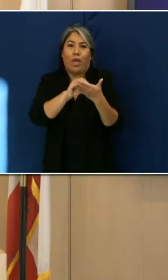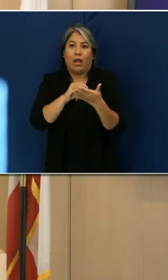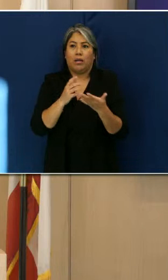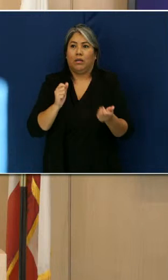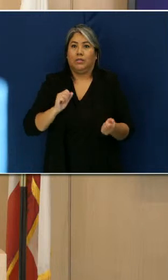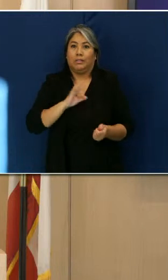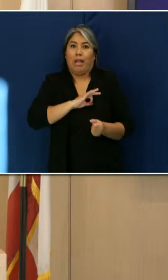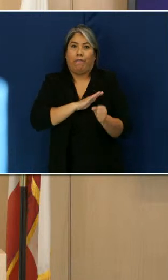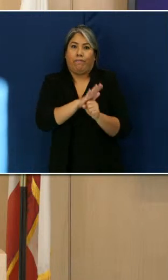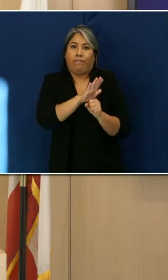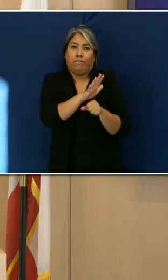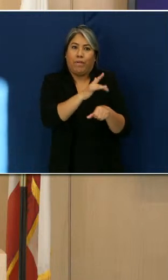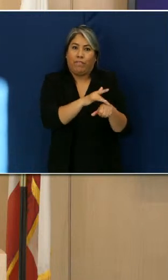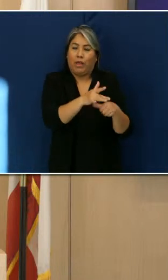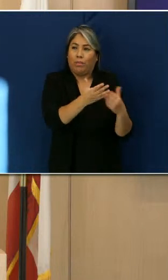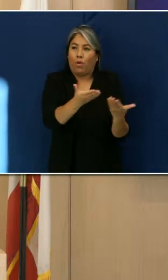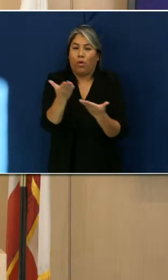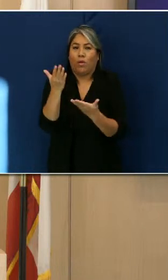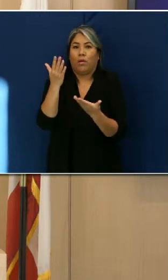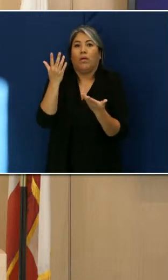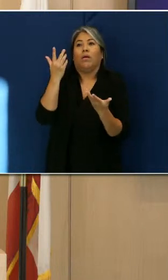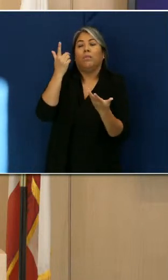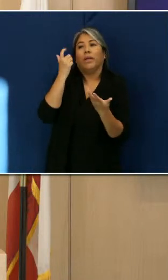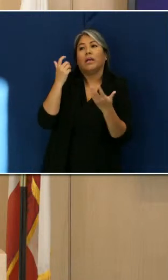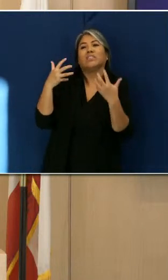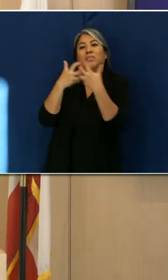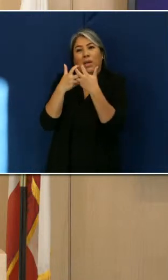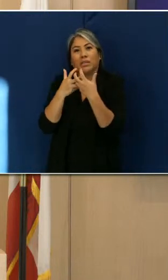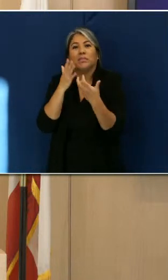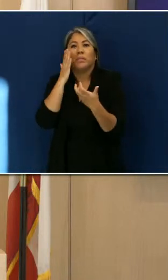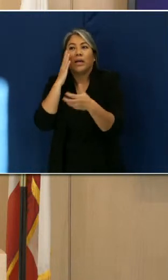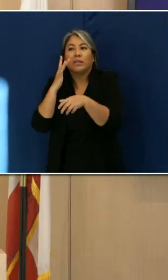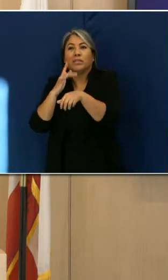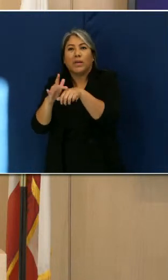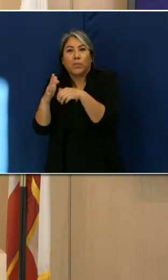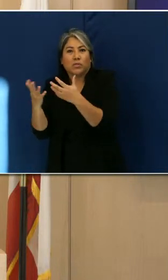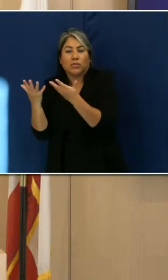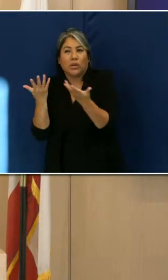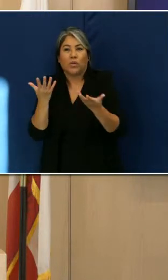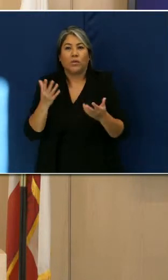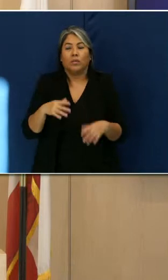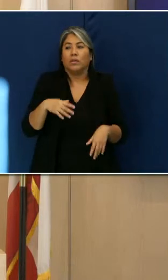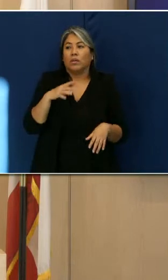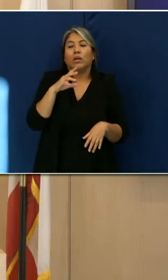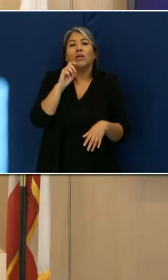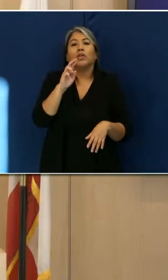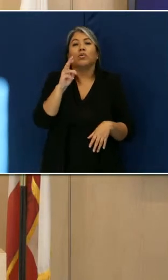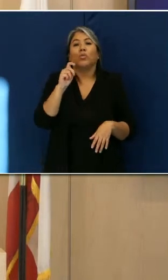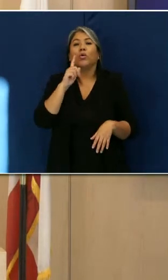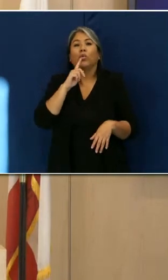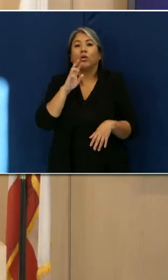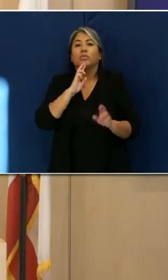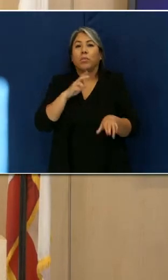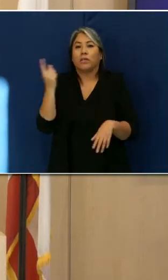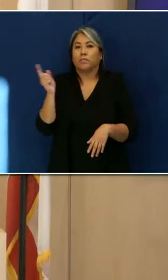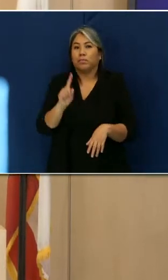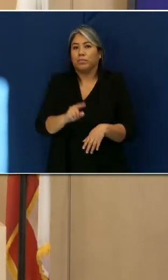available, given the number of beds that are available, that are in the county, basically? Dr. Wooten's going to respond.